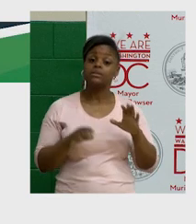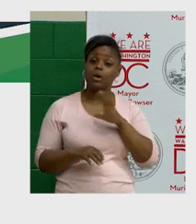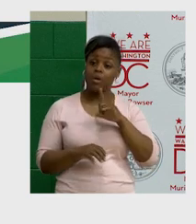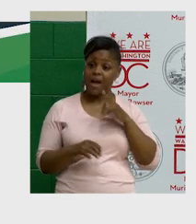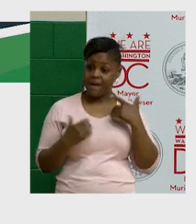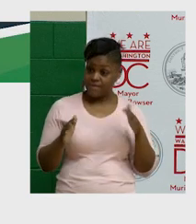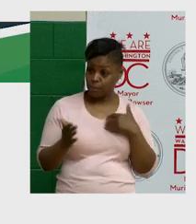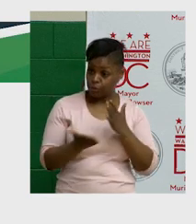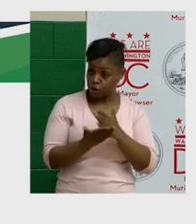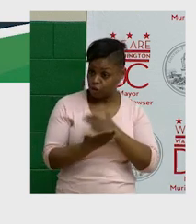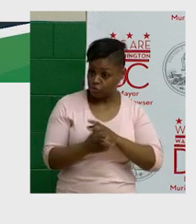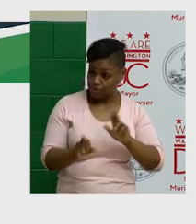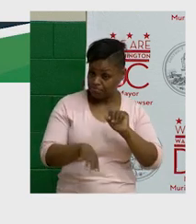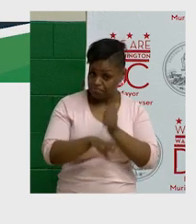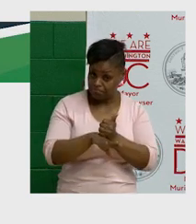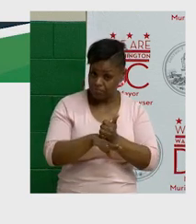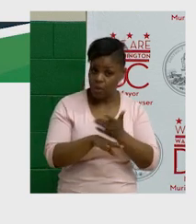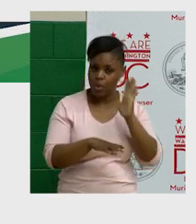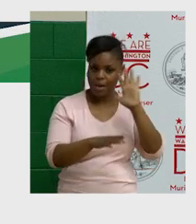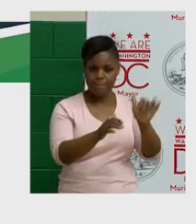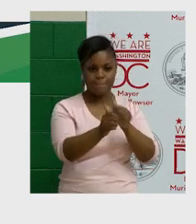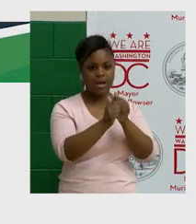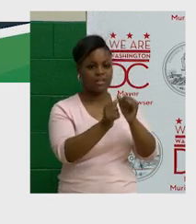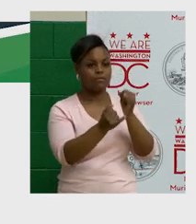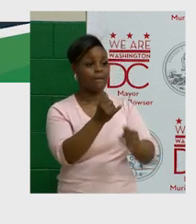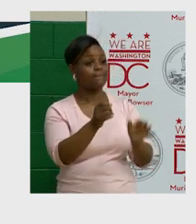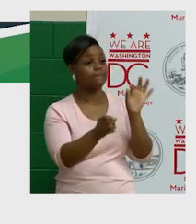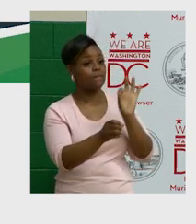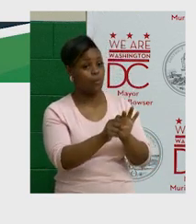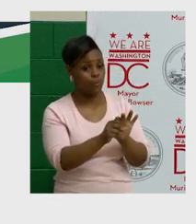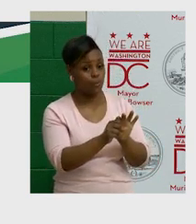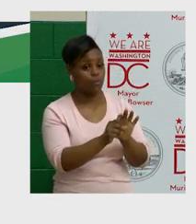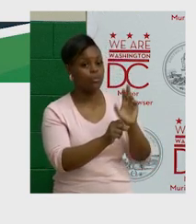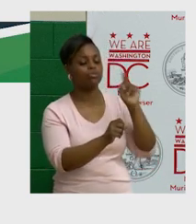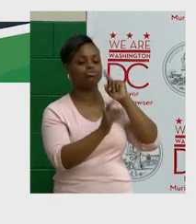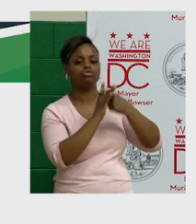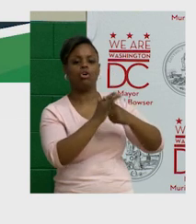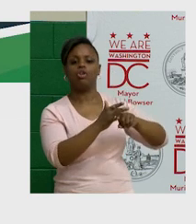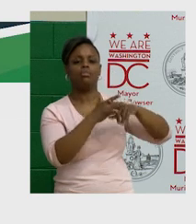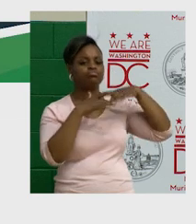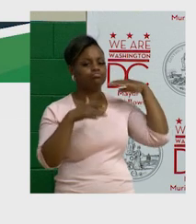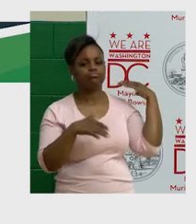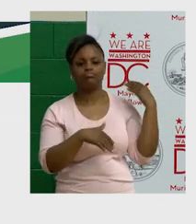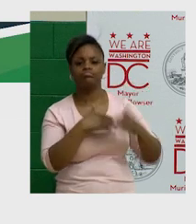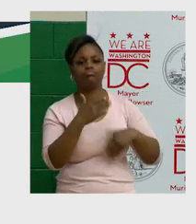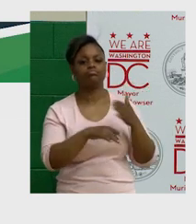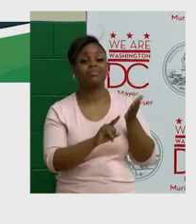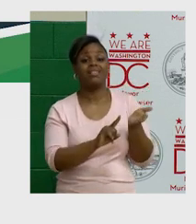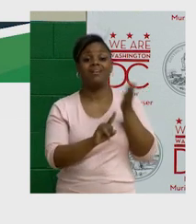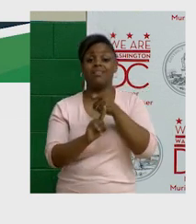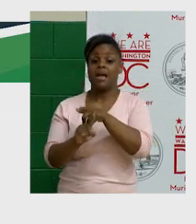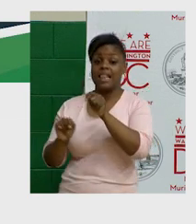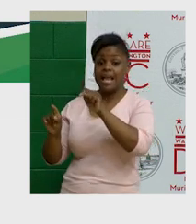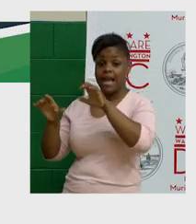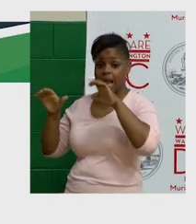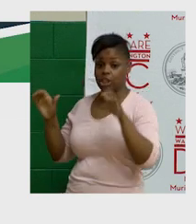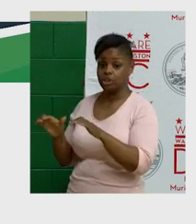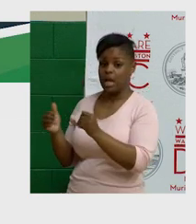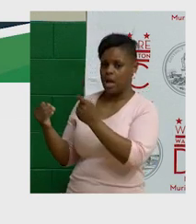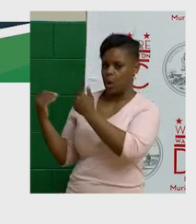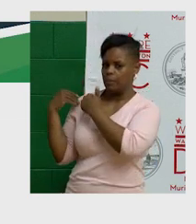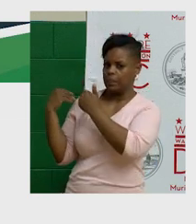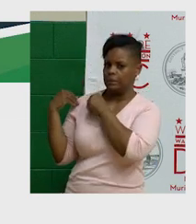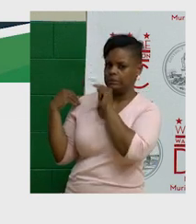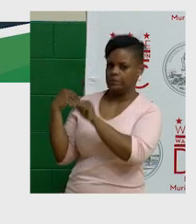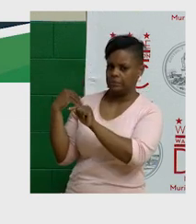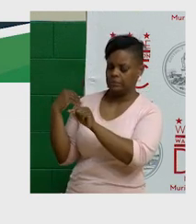they pass on the final votes and it becomes enacted. And then we go to the execution and accountability side. And that's where my team comes